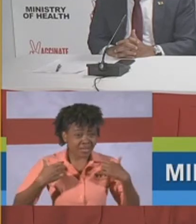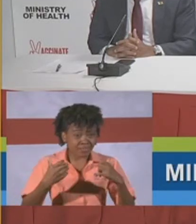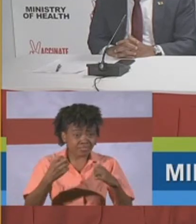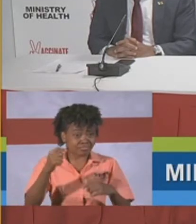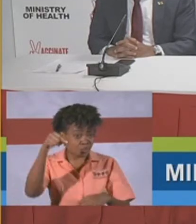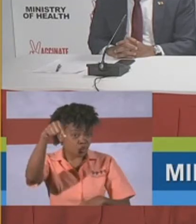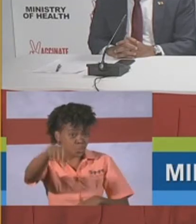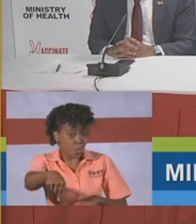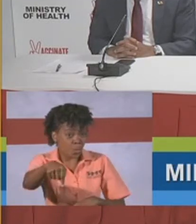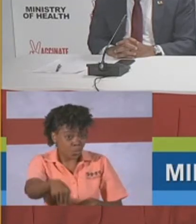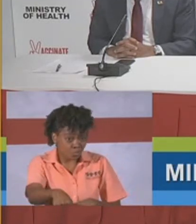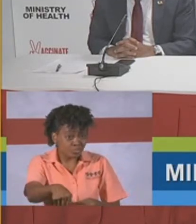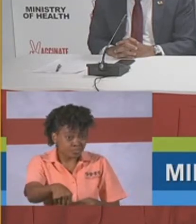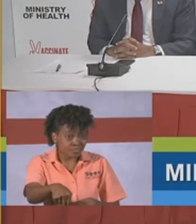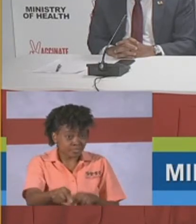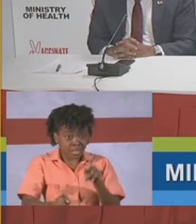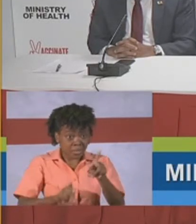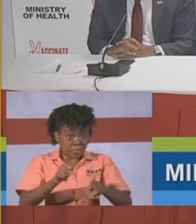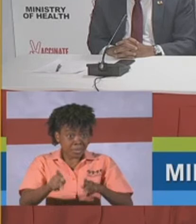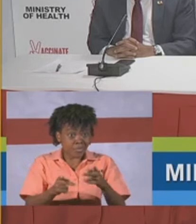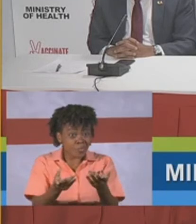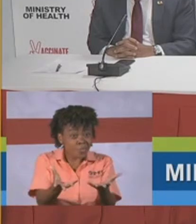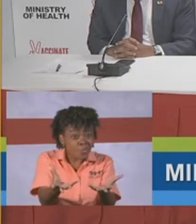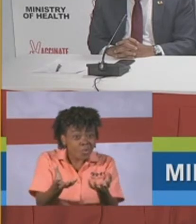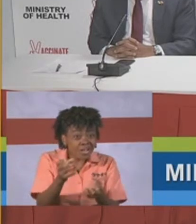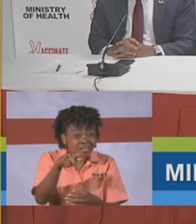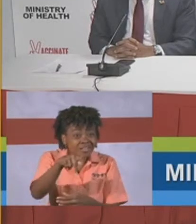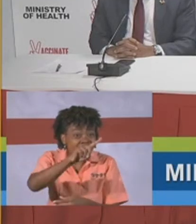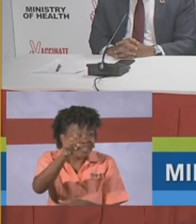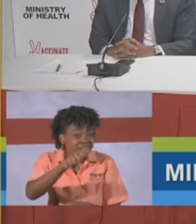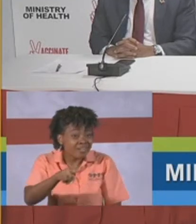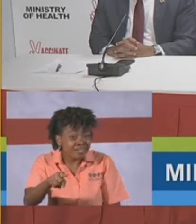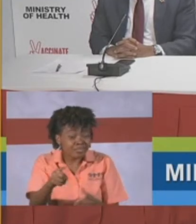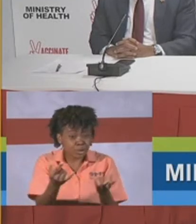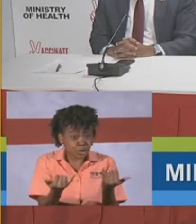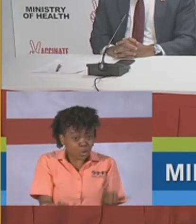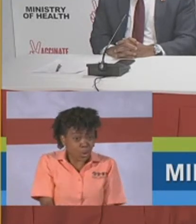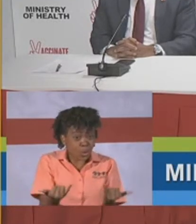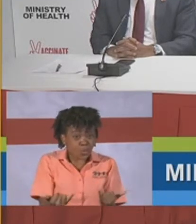not be available, seeing that it seems to be a preferred choice for the booster shot?